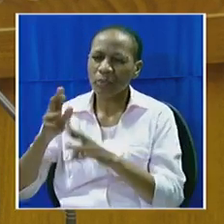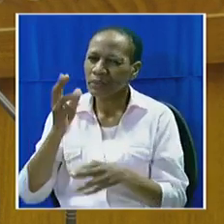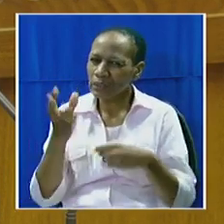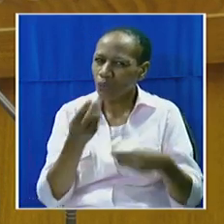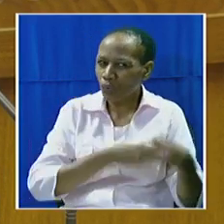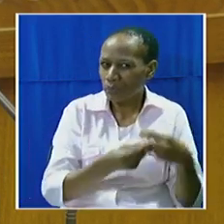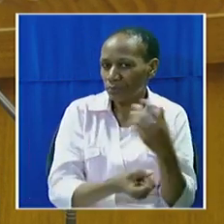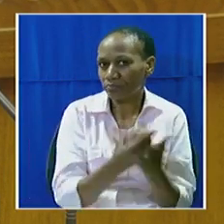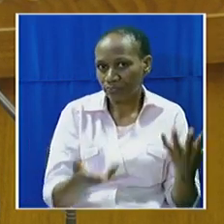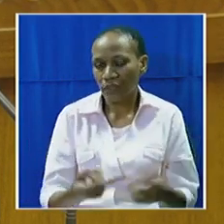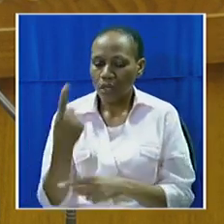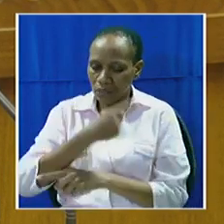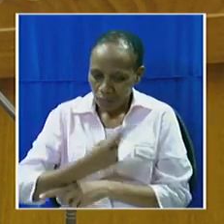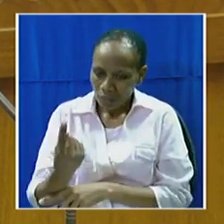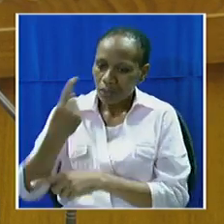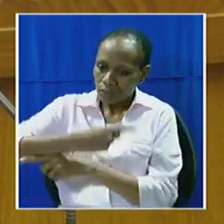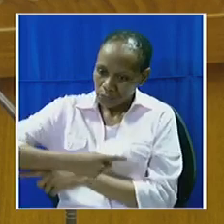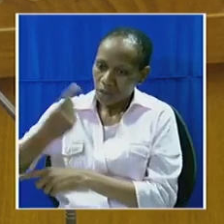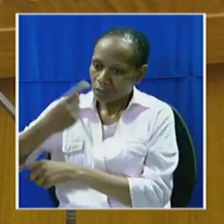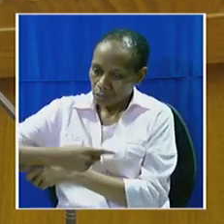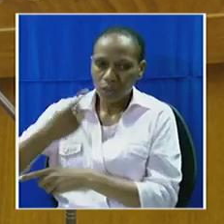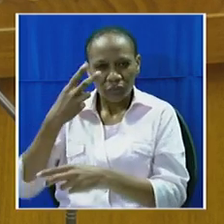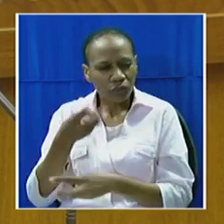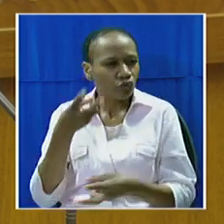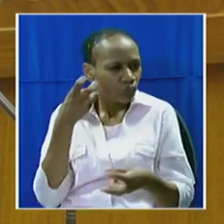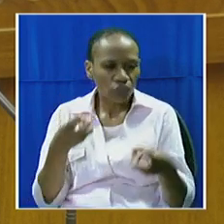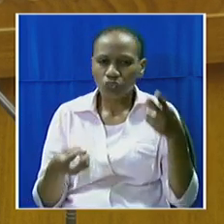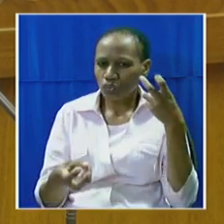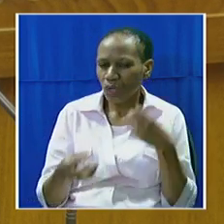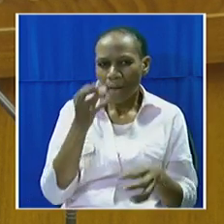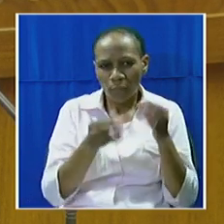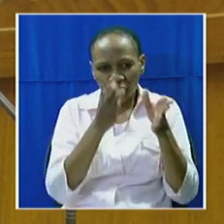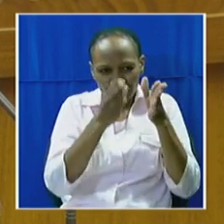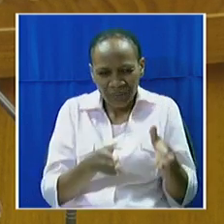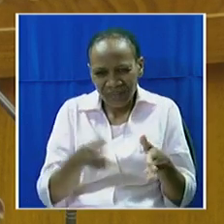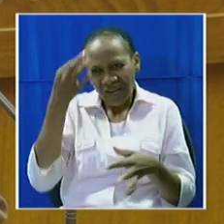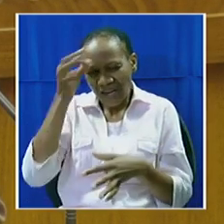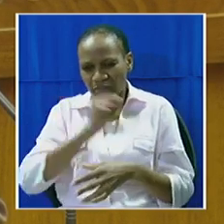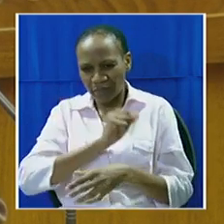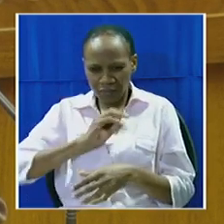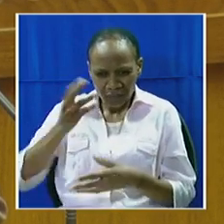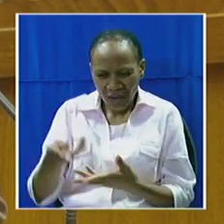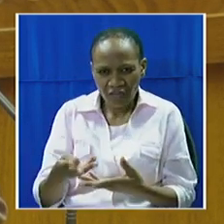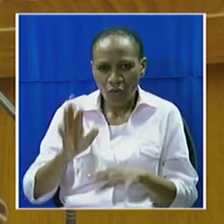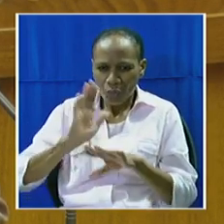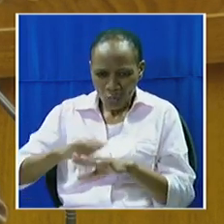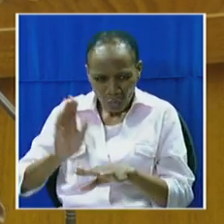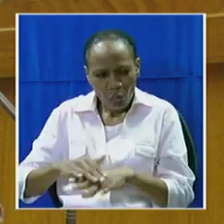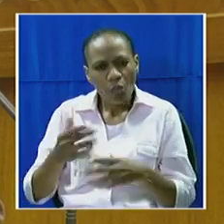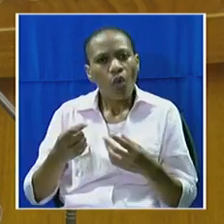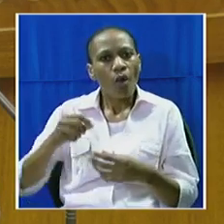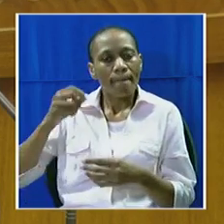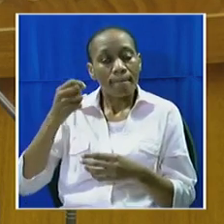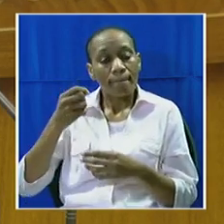Every day, we receive new allegations about politicians and government officials more intent on lining their own